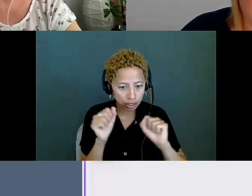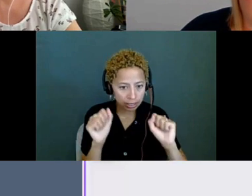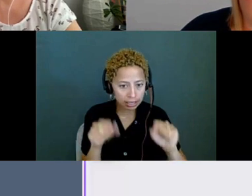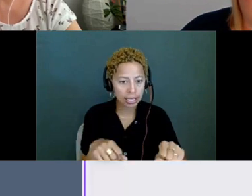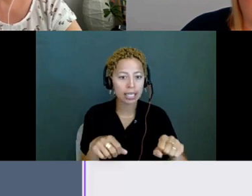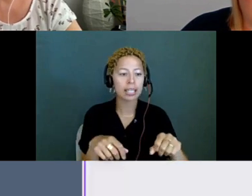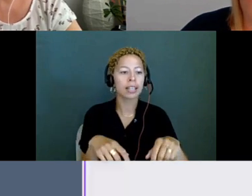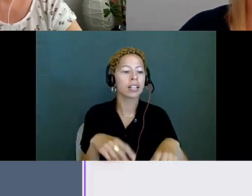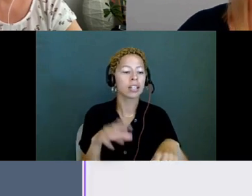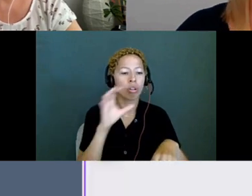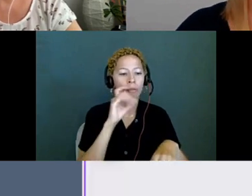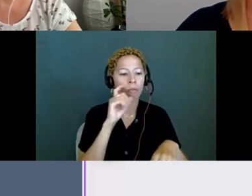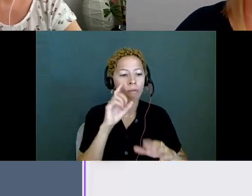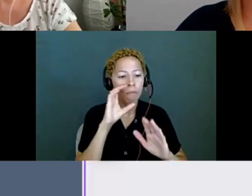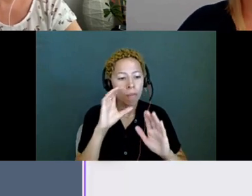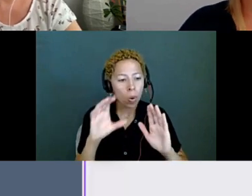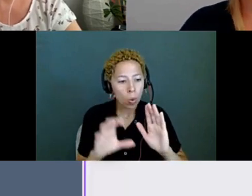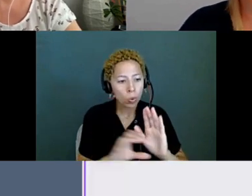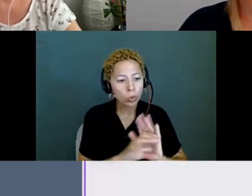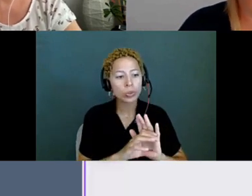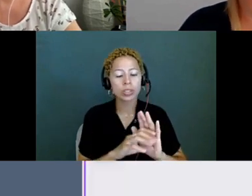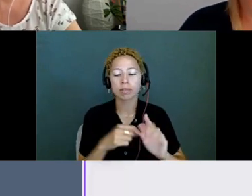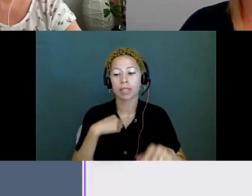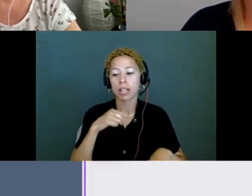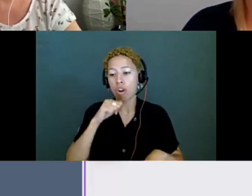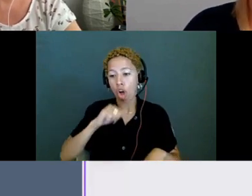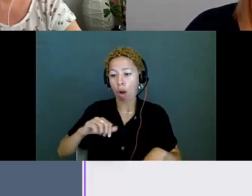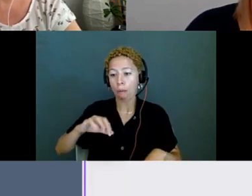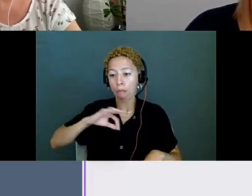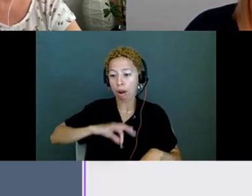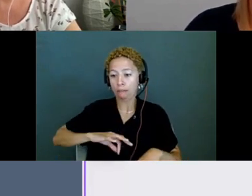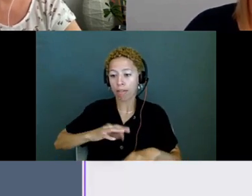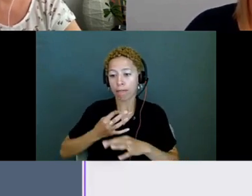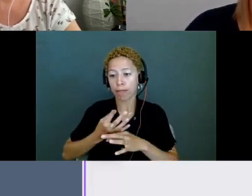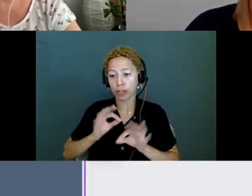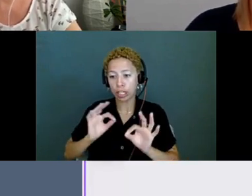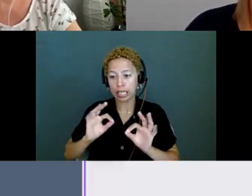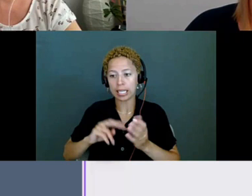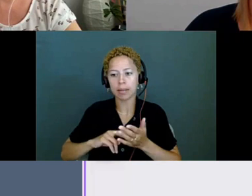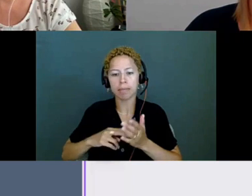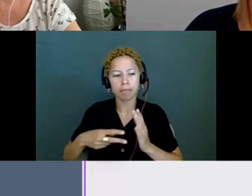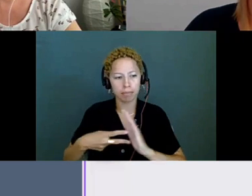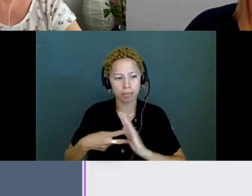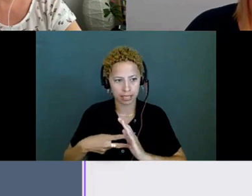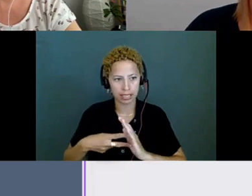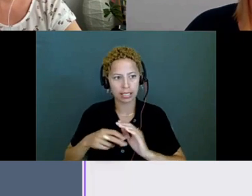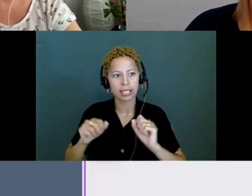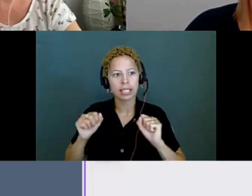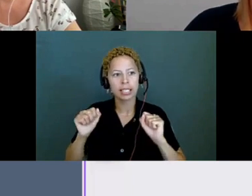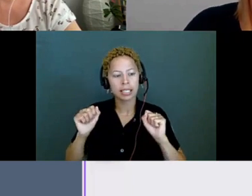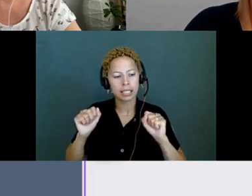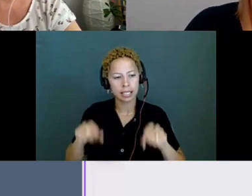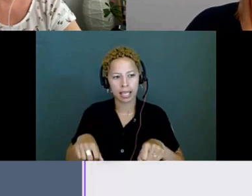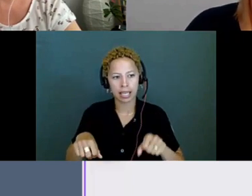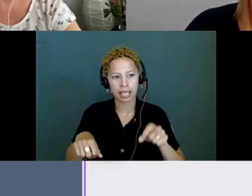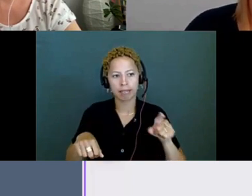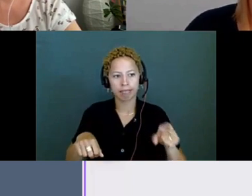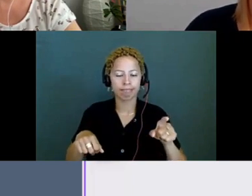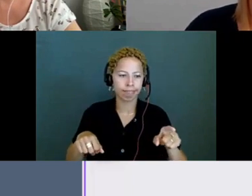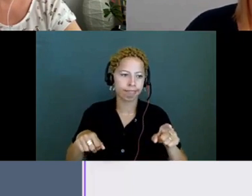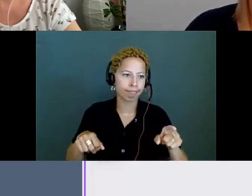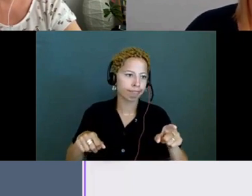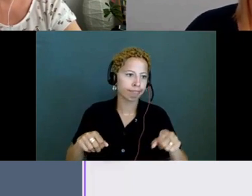photos. And because I've got a nonprofit for free, I can say I want a photo